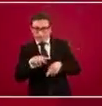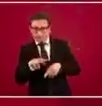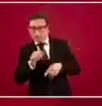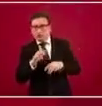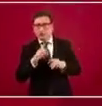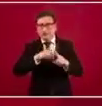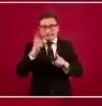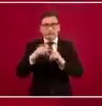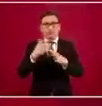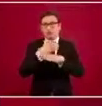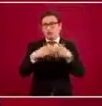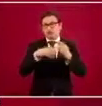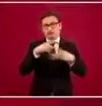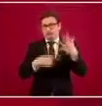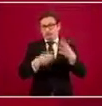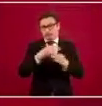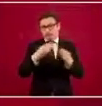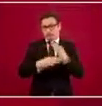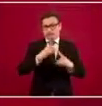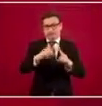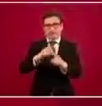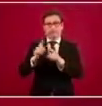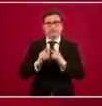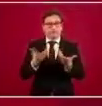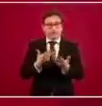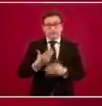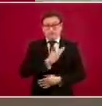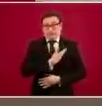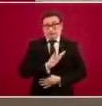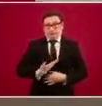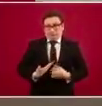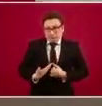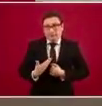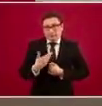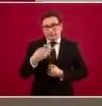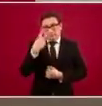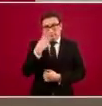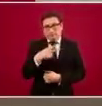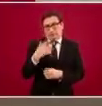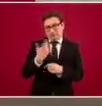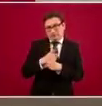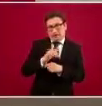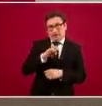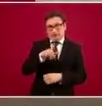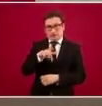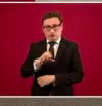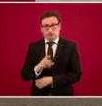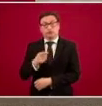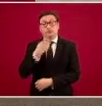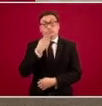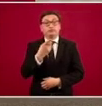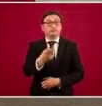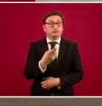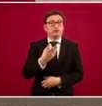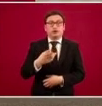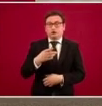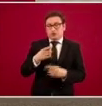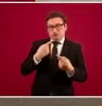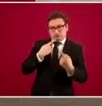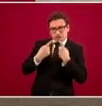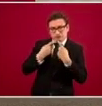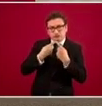monitor, among other equipment and other supplies. So the president of